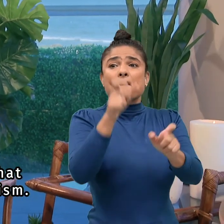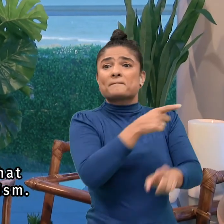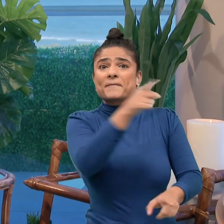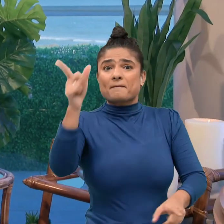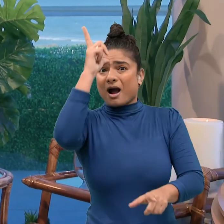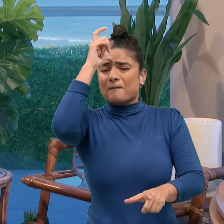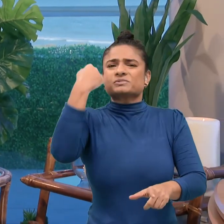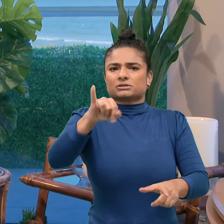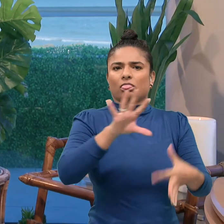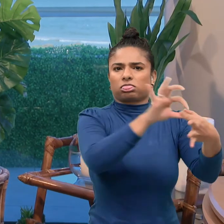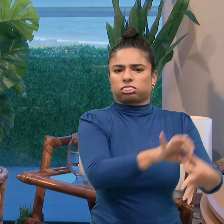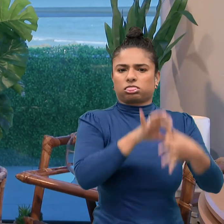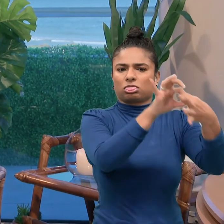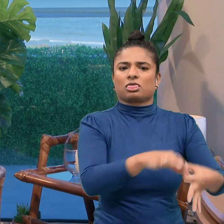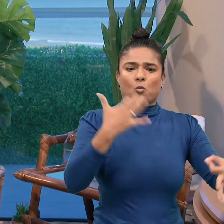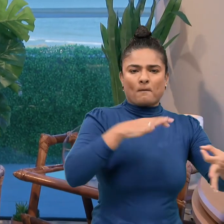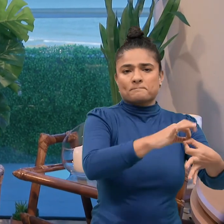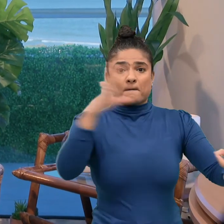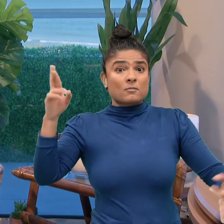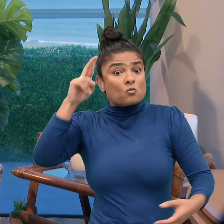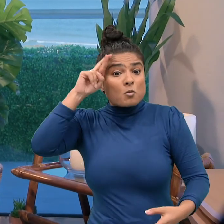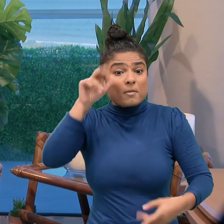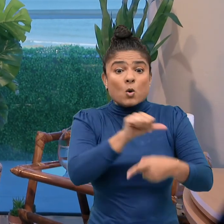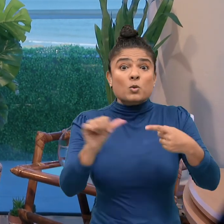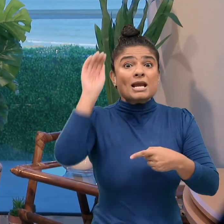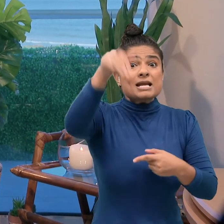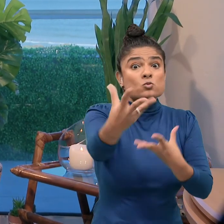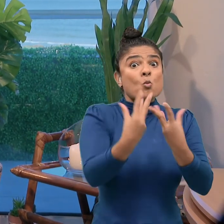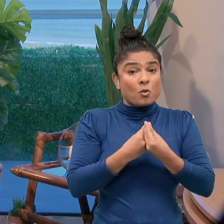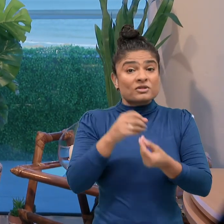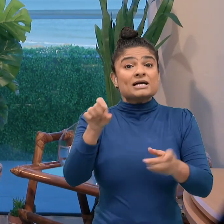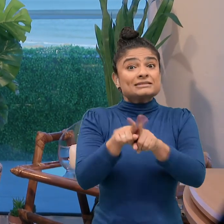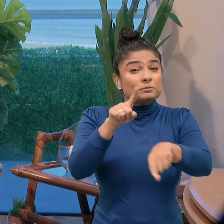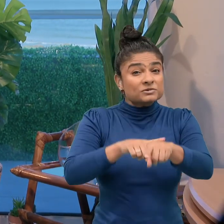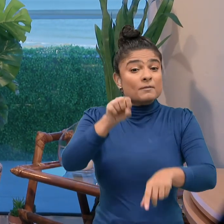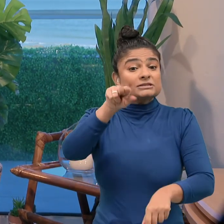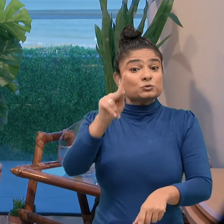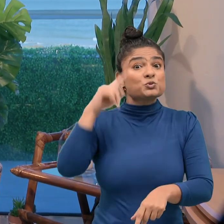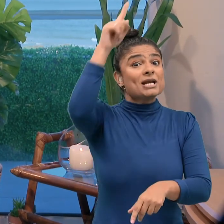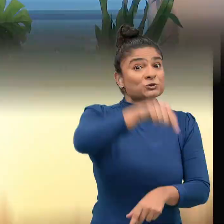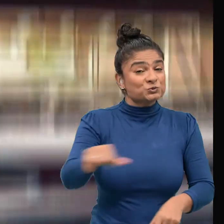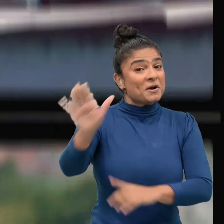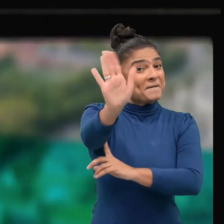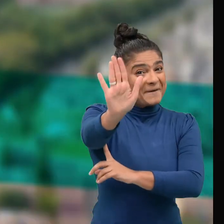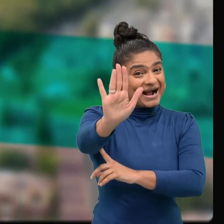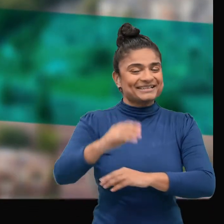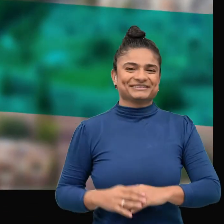albinism. Remember to join in next week at the same time, right here on SABC2. You belong. Tot ziens.